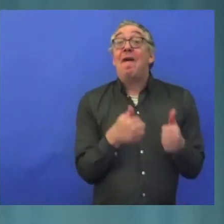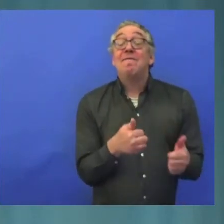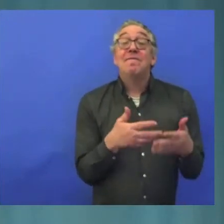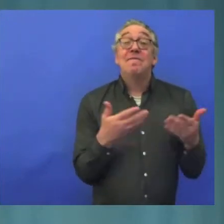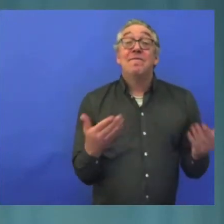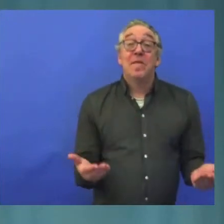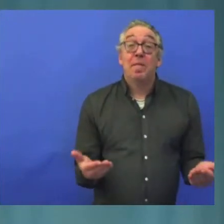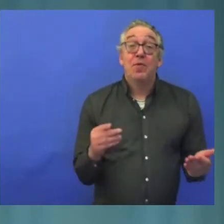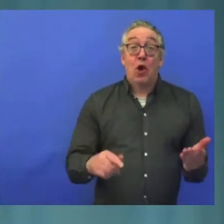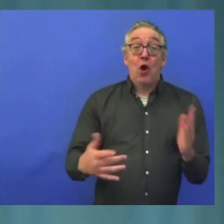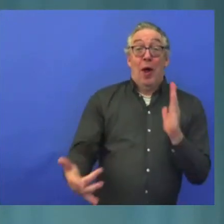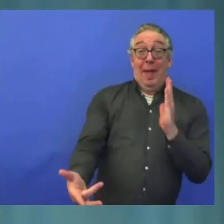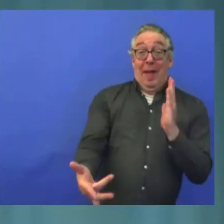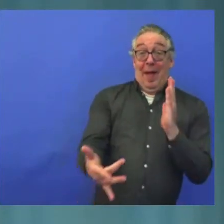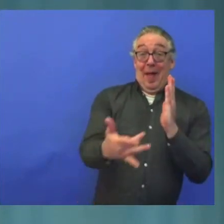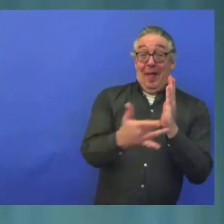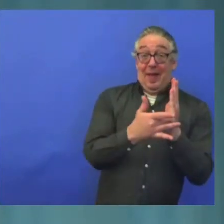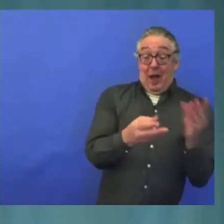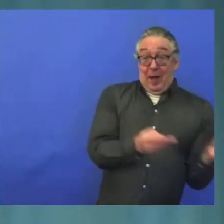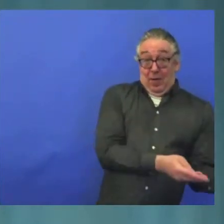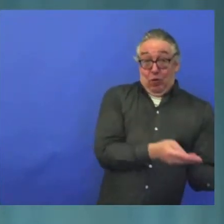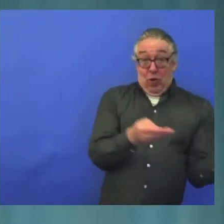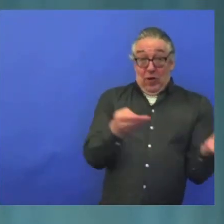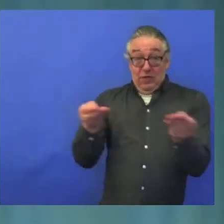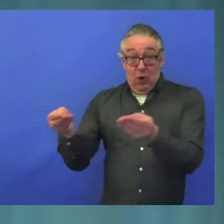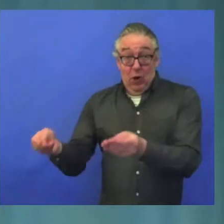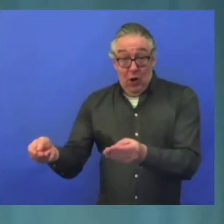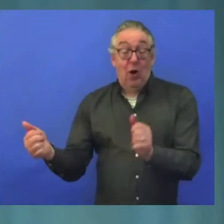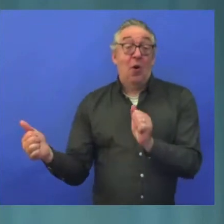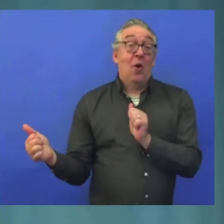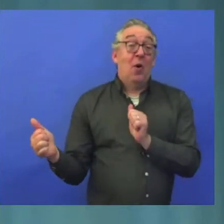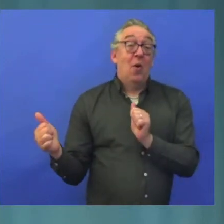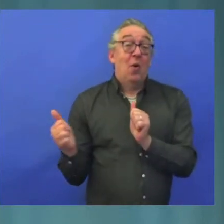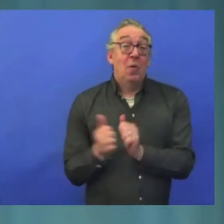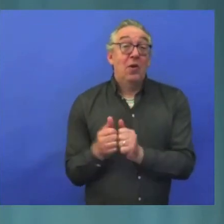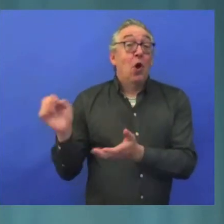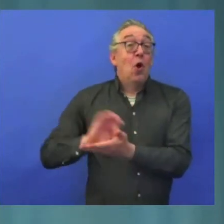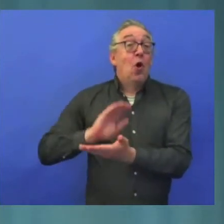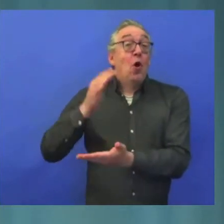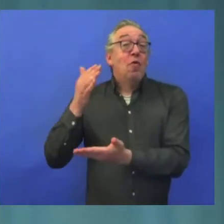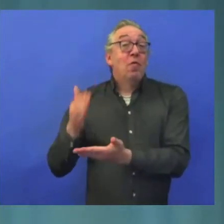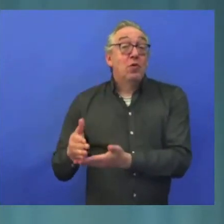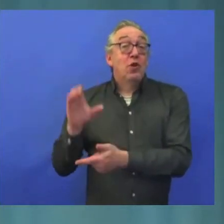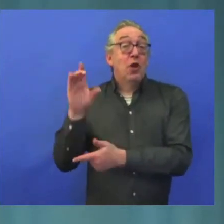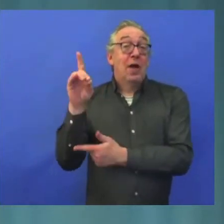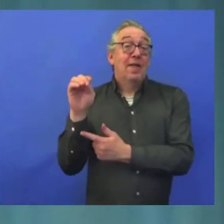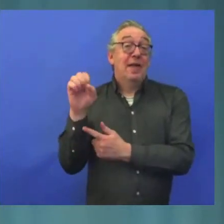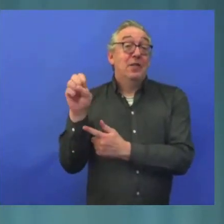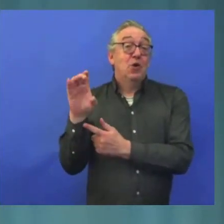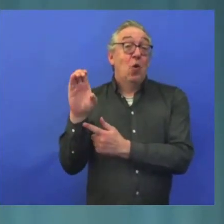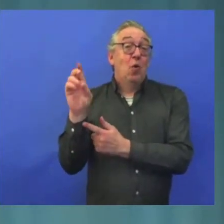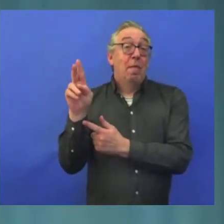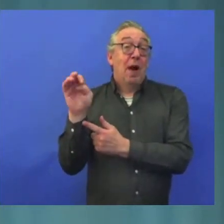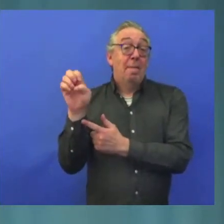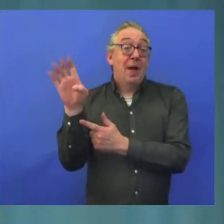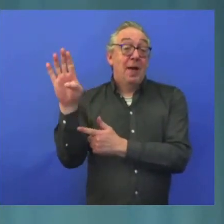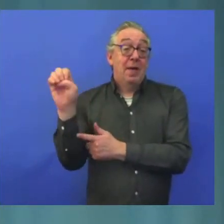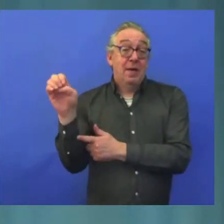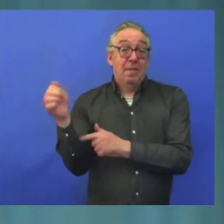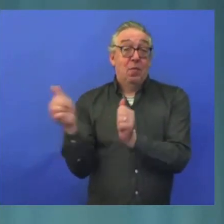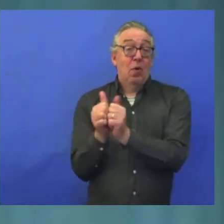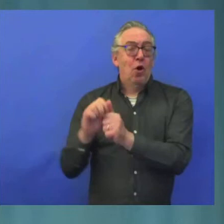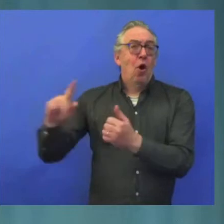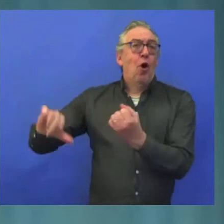in cooperation with Ashoka and Fondation des Courbes, with all the mentors supporting